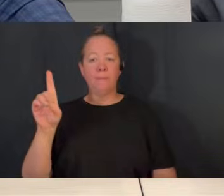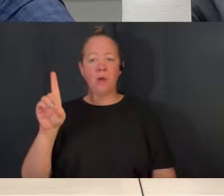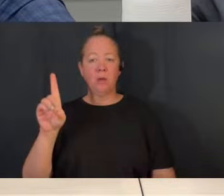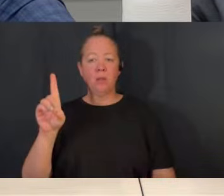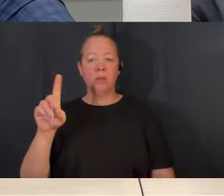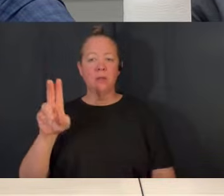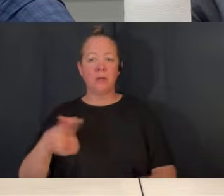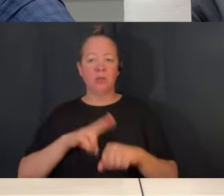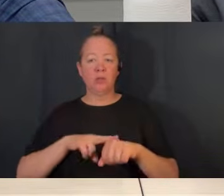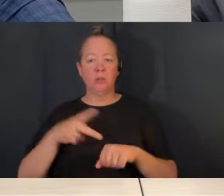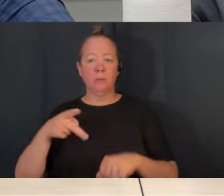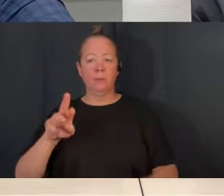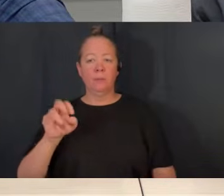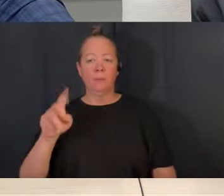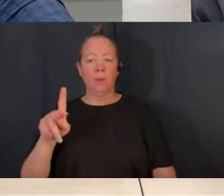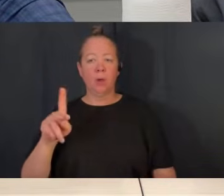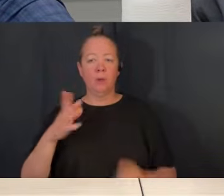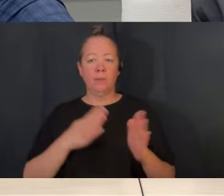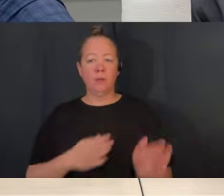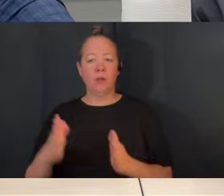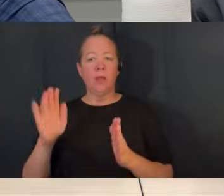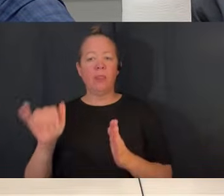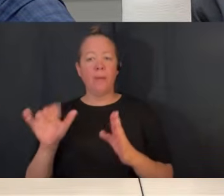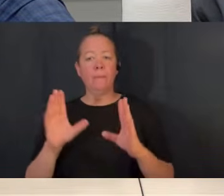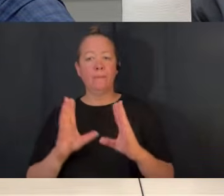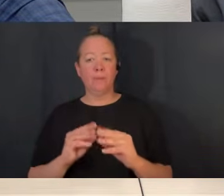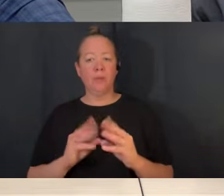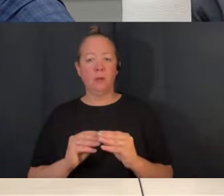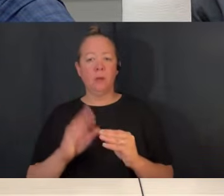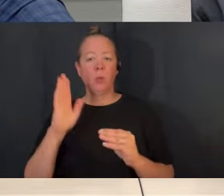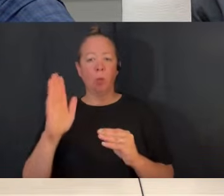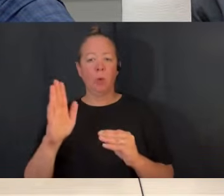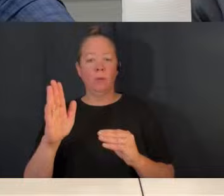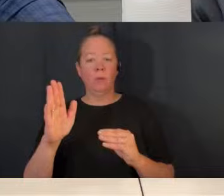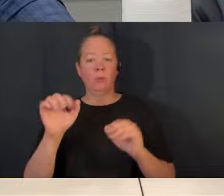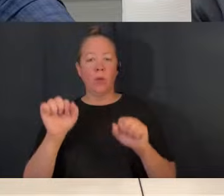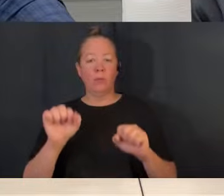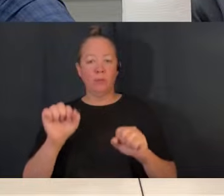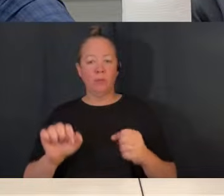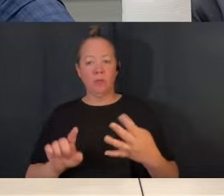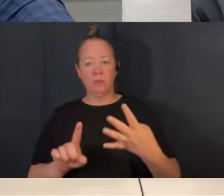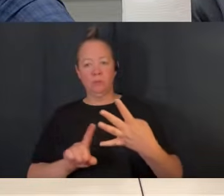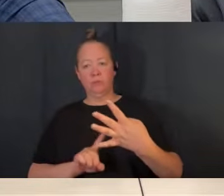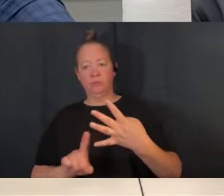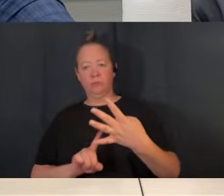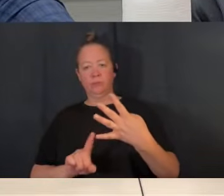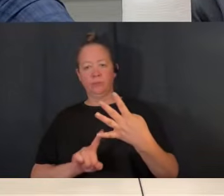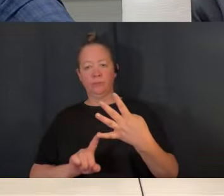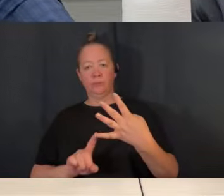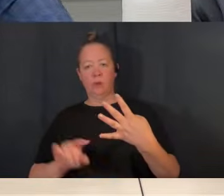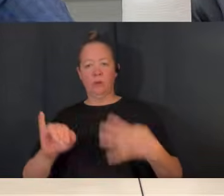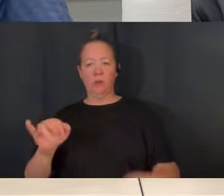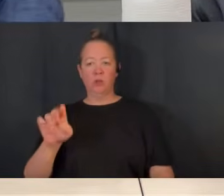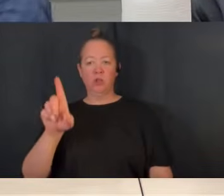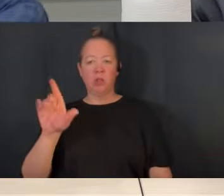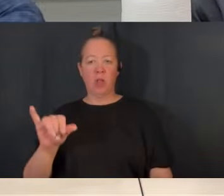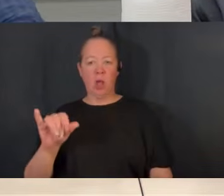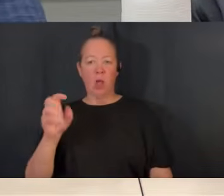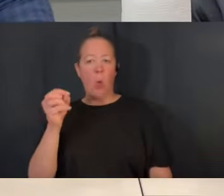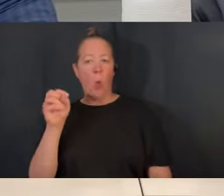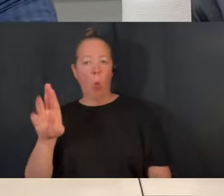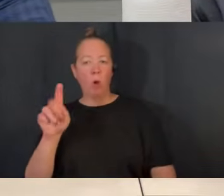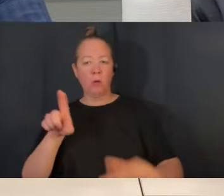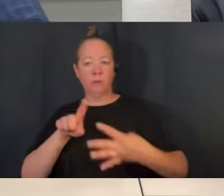Planning. So that meeting will probably take place at the end of July towards the beginning of August.